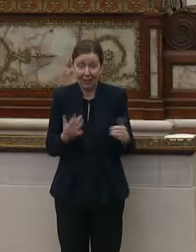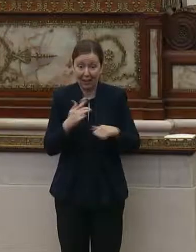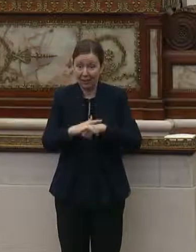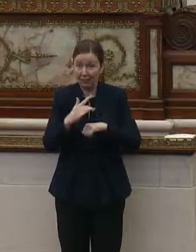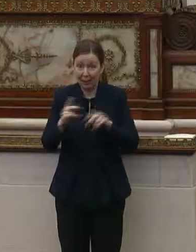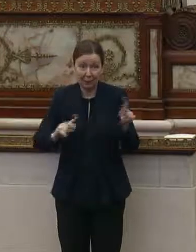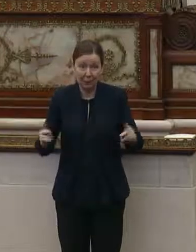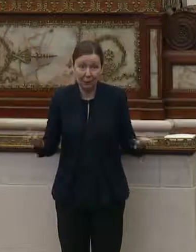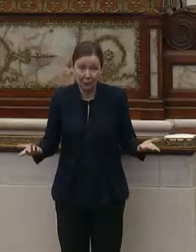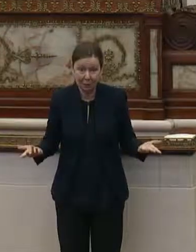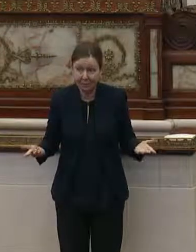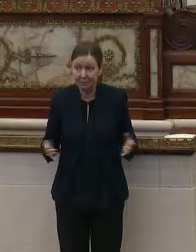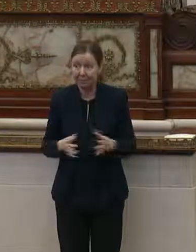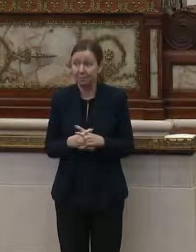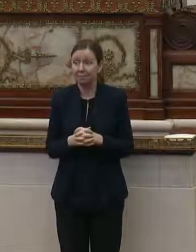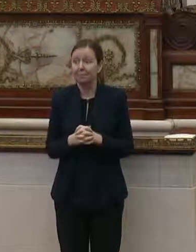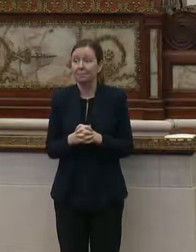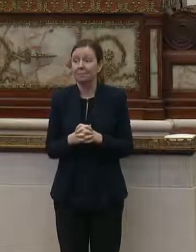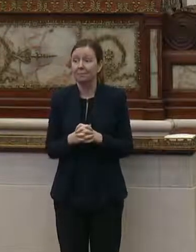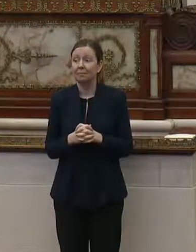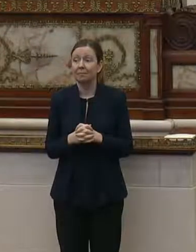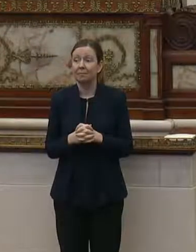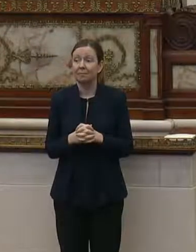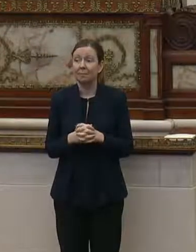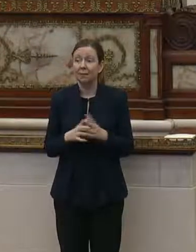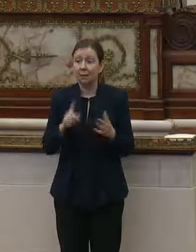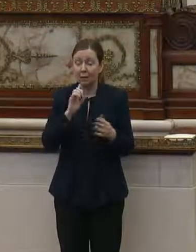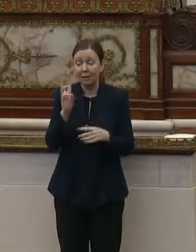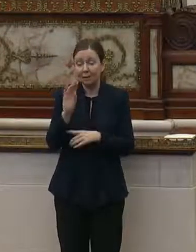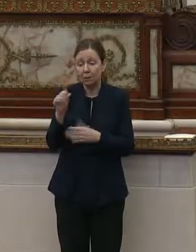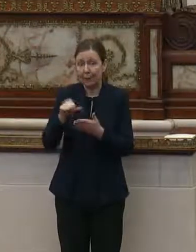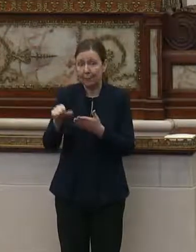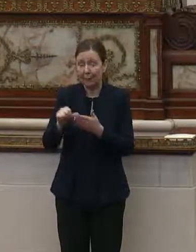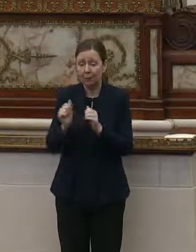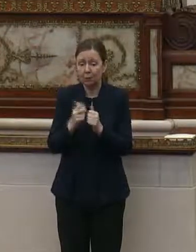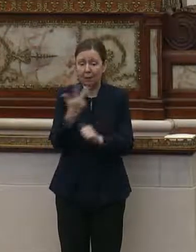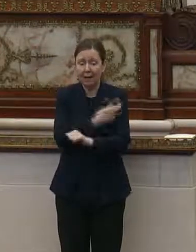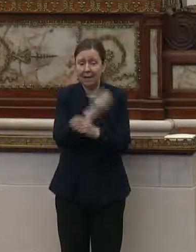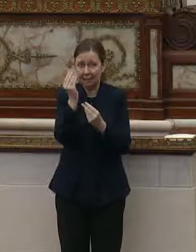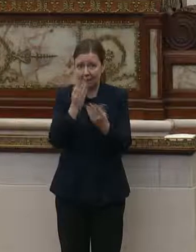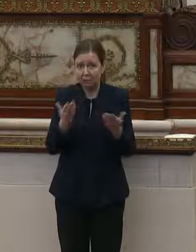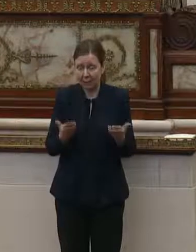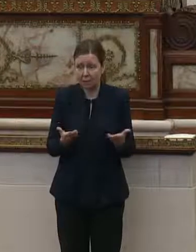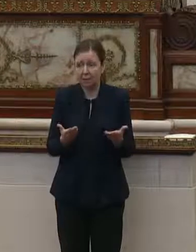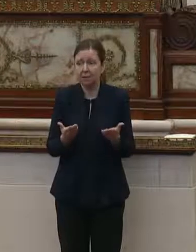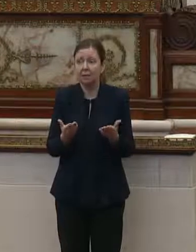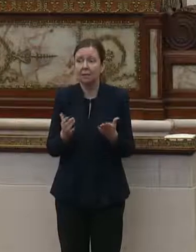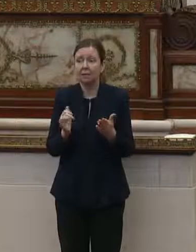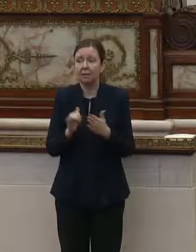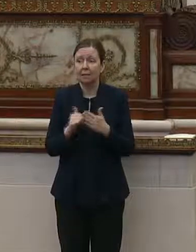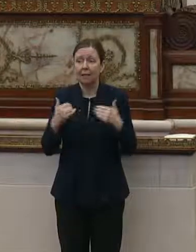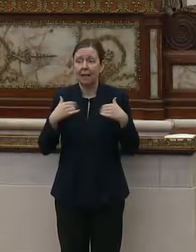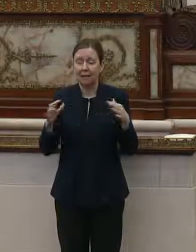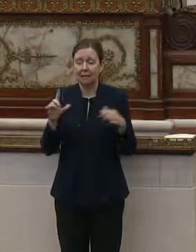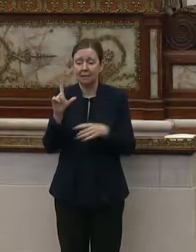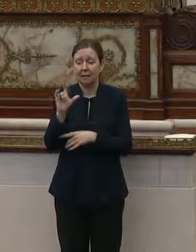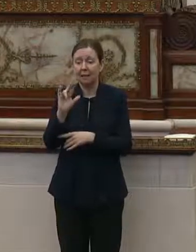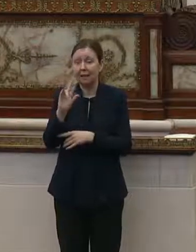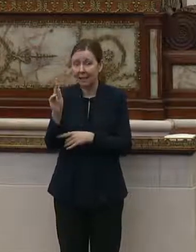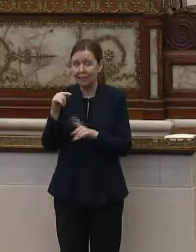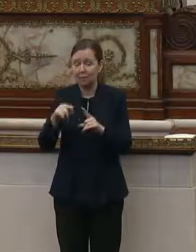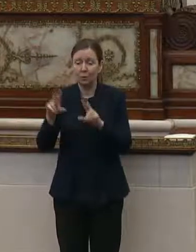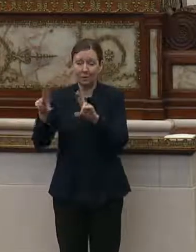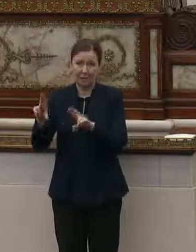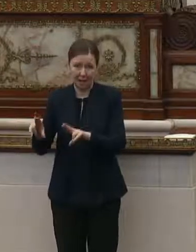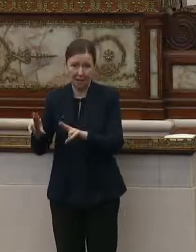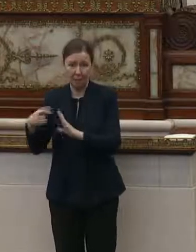to people? There is a web page with our vaccination information that has a link to the sign